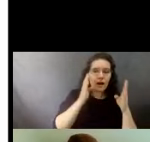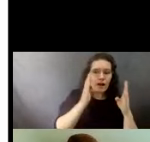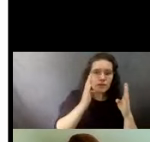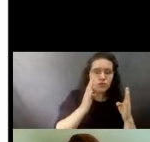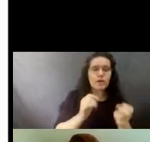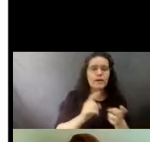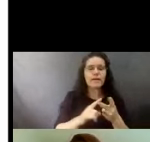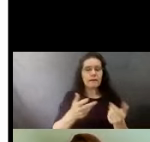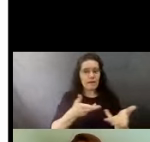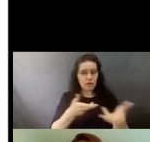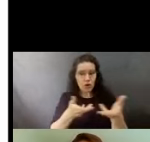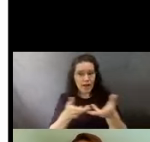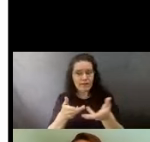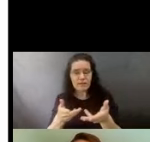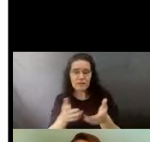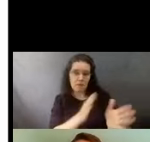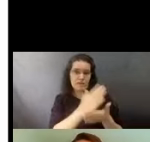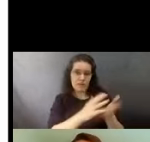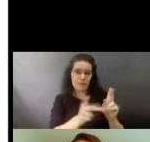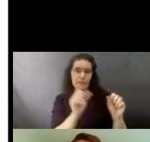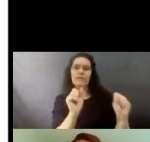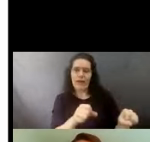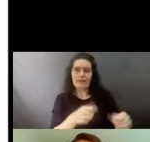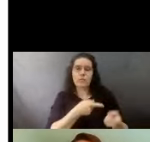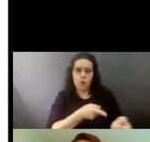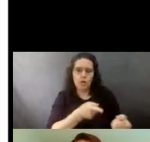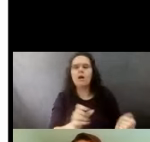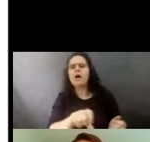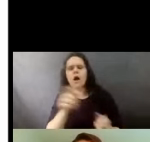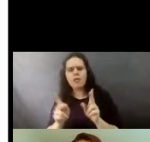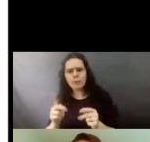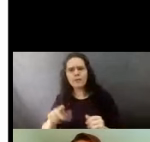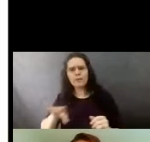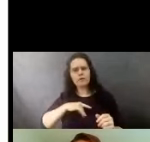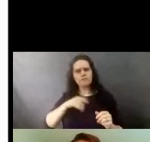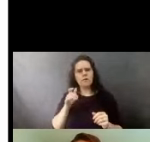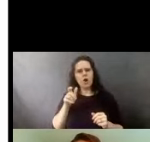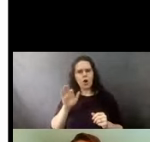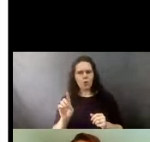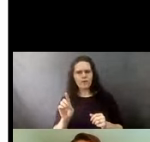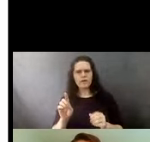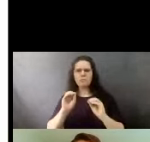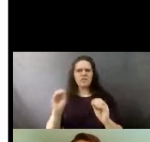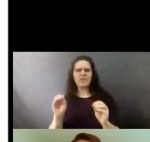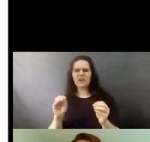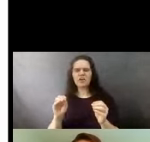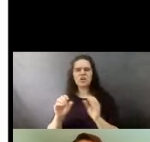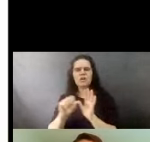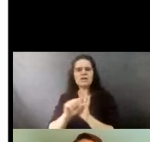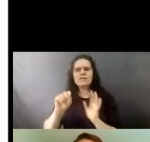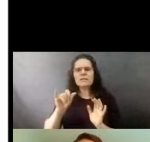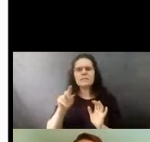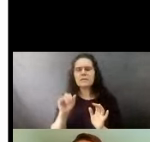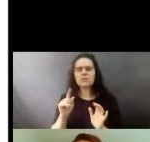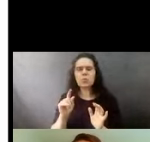people who have had COVID-19 that either were asymptomatic or their symptoms were really, very minor. They're probably not going to rise